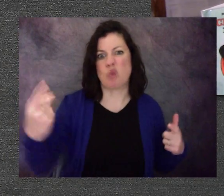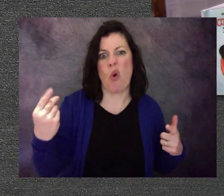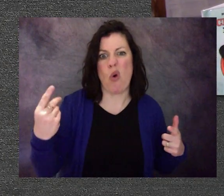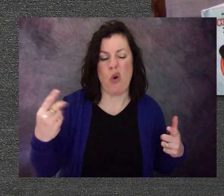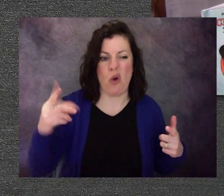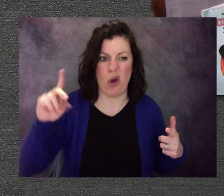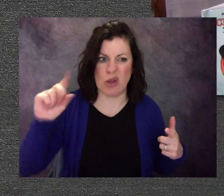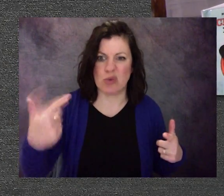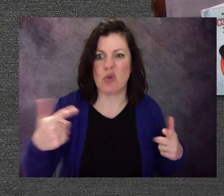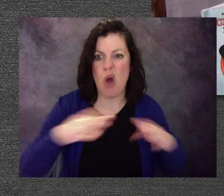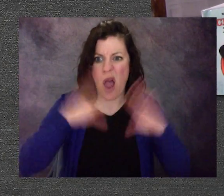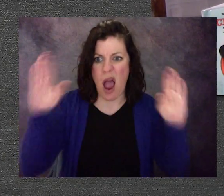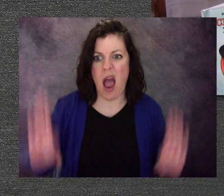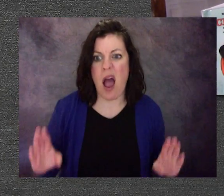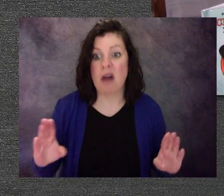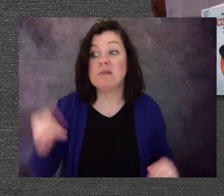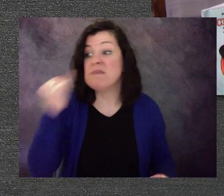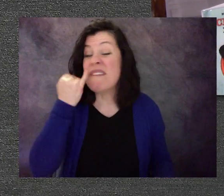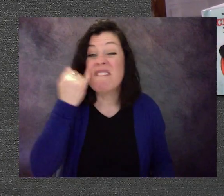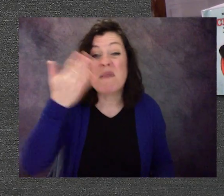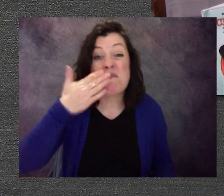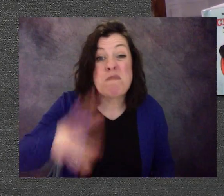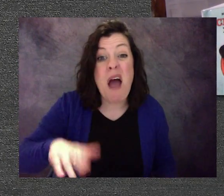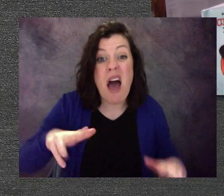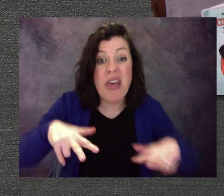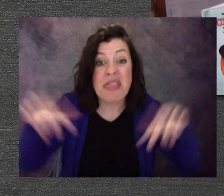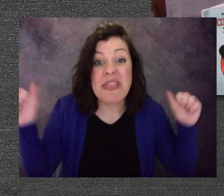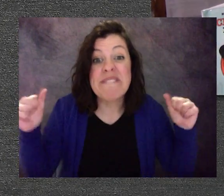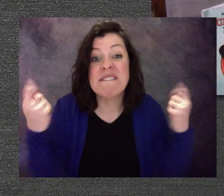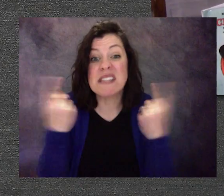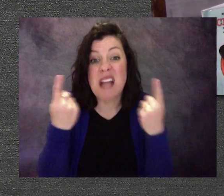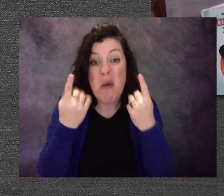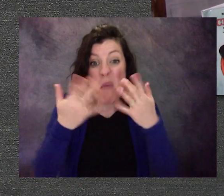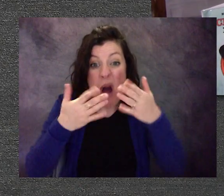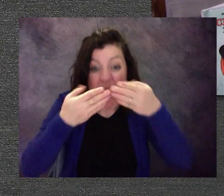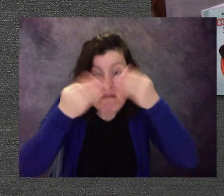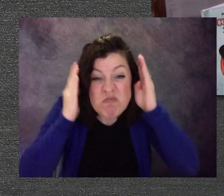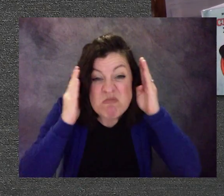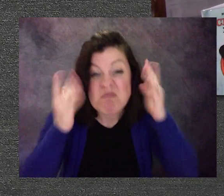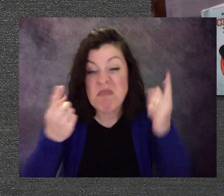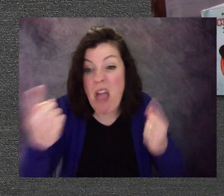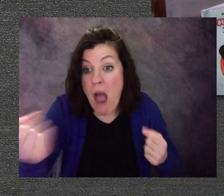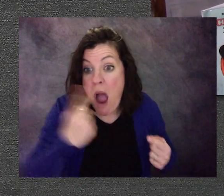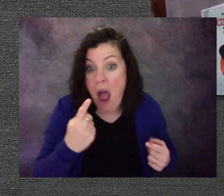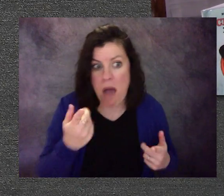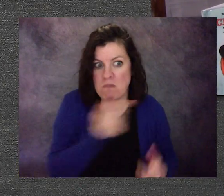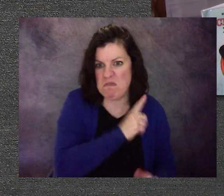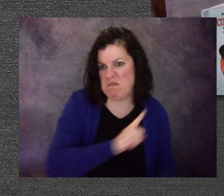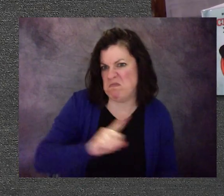boys don't come around anymore. One day, I gave Clifford a bath.